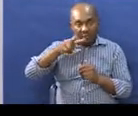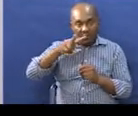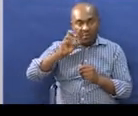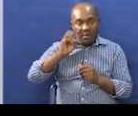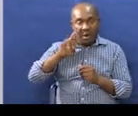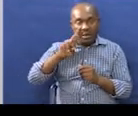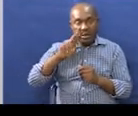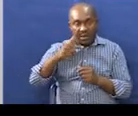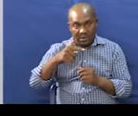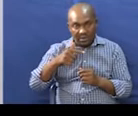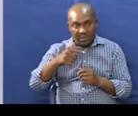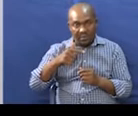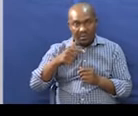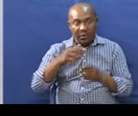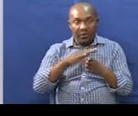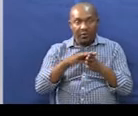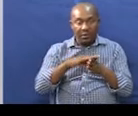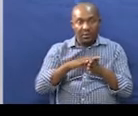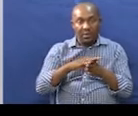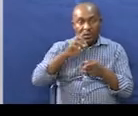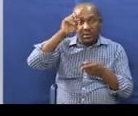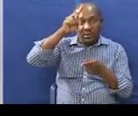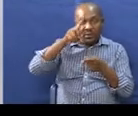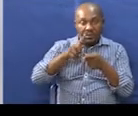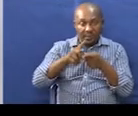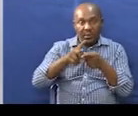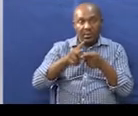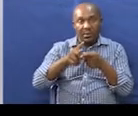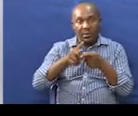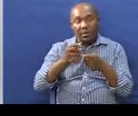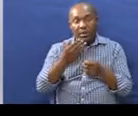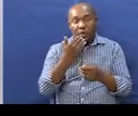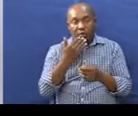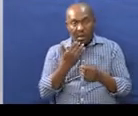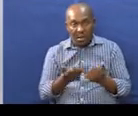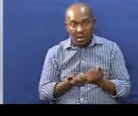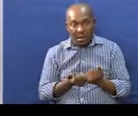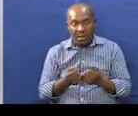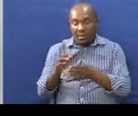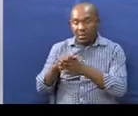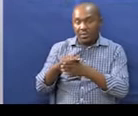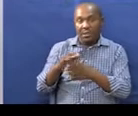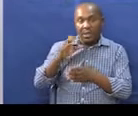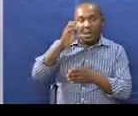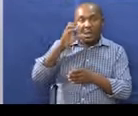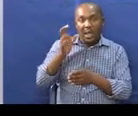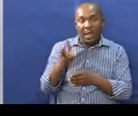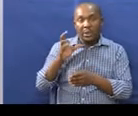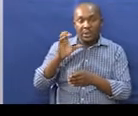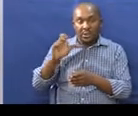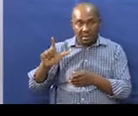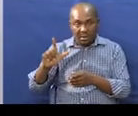Therefore, your non-reducing sugar reducing. After addition of 1 centimeter cubed,